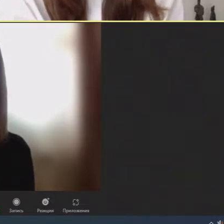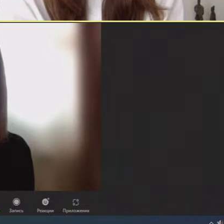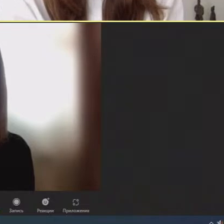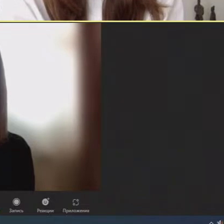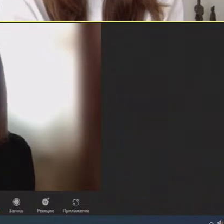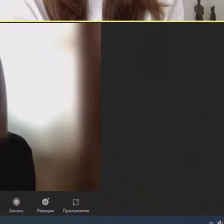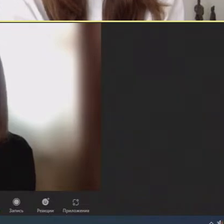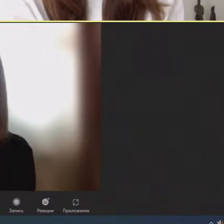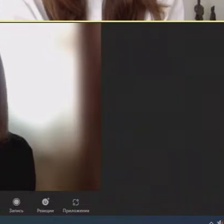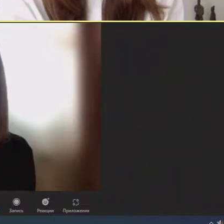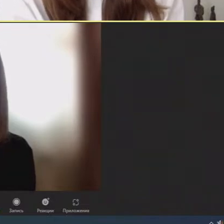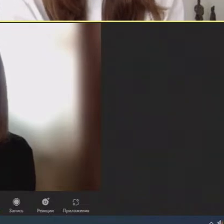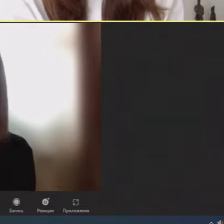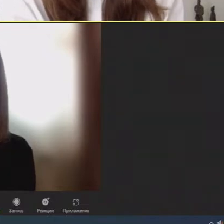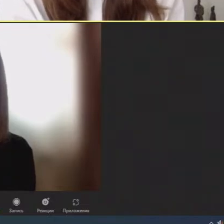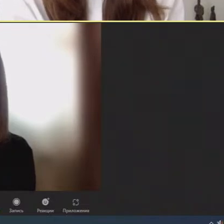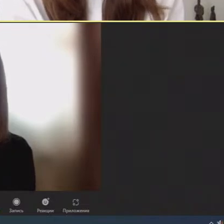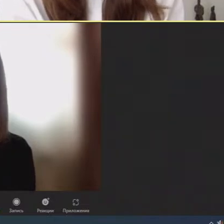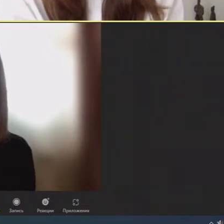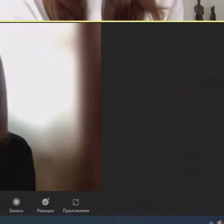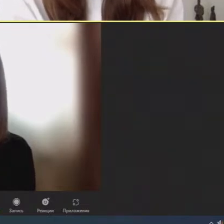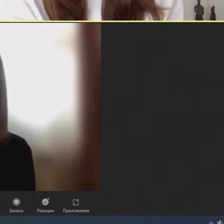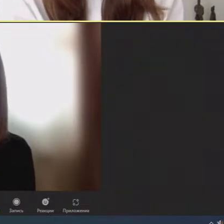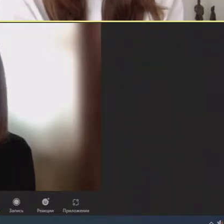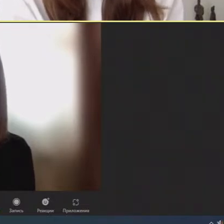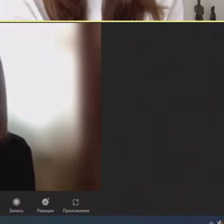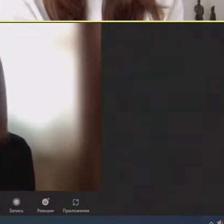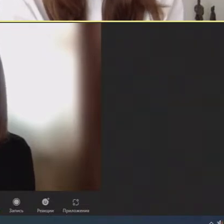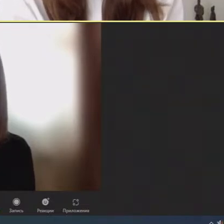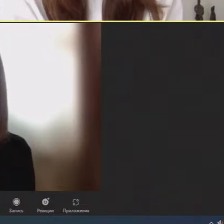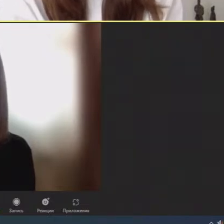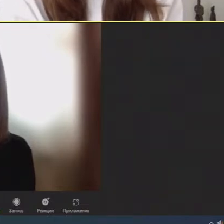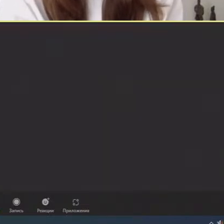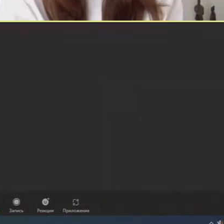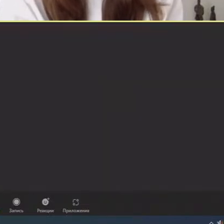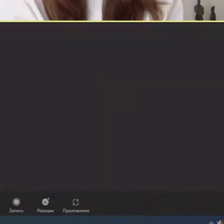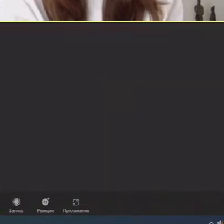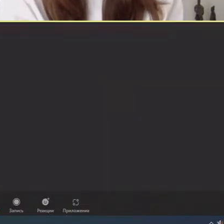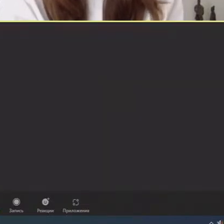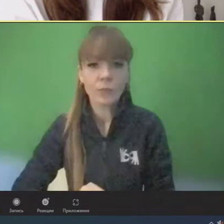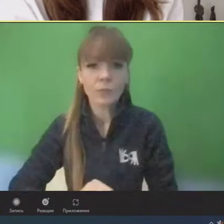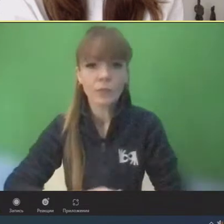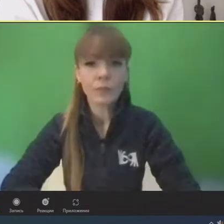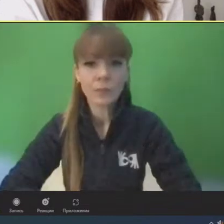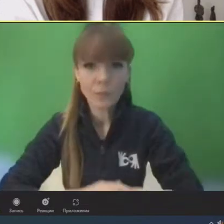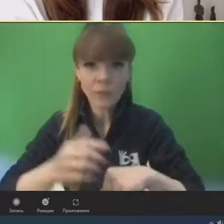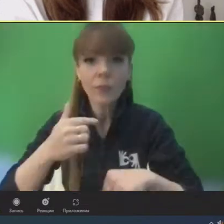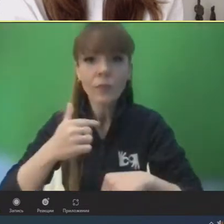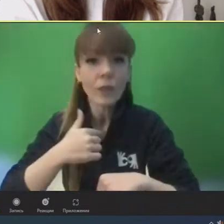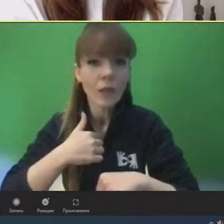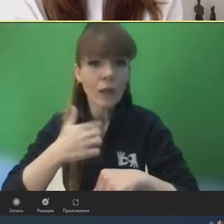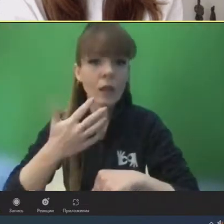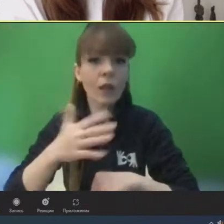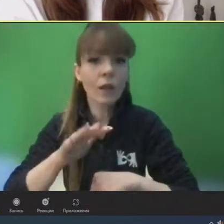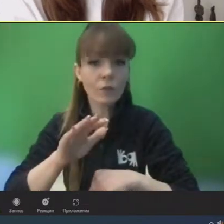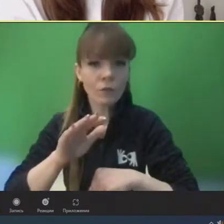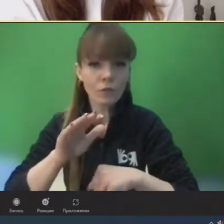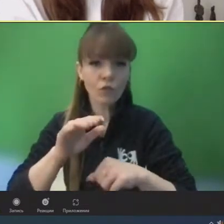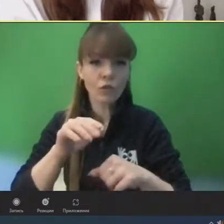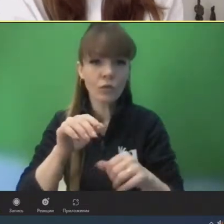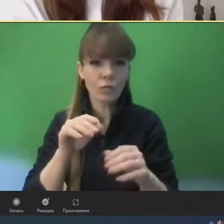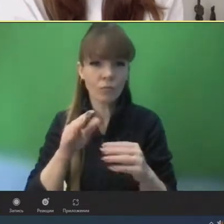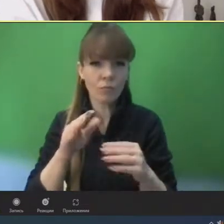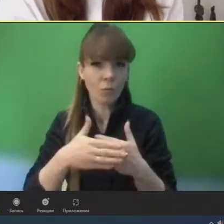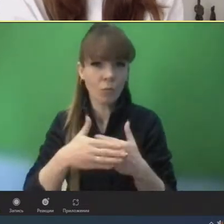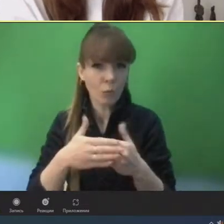than a decade, this organization has been in place, and we are helping people with very